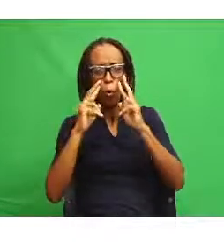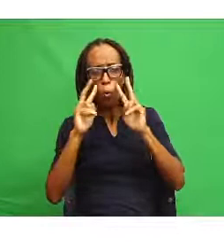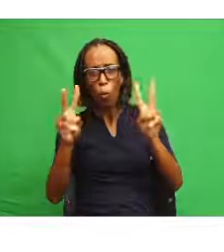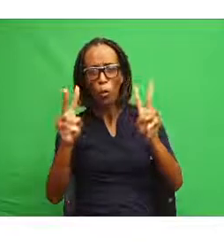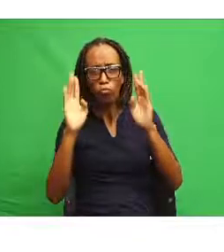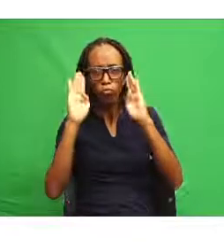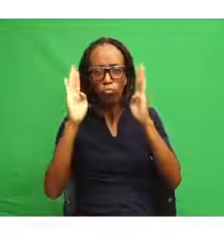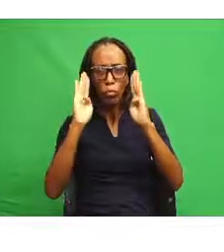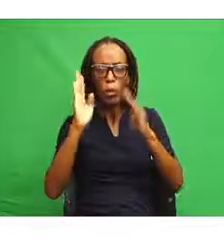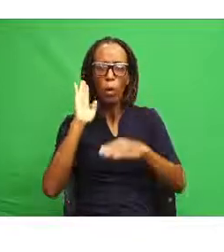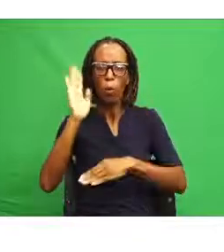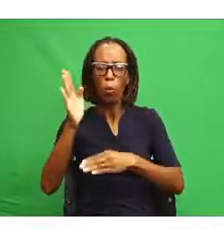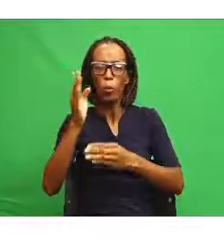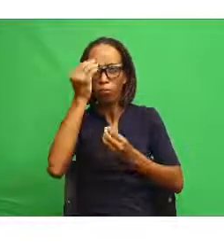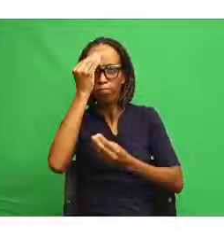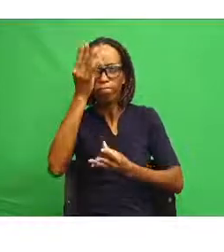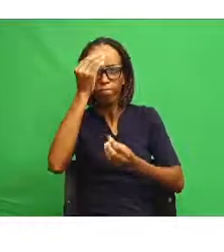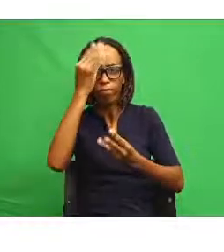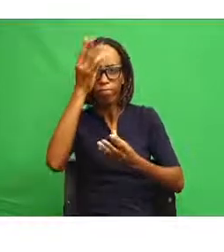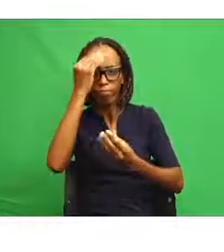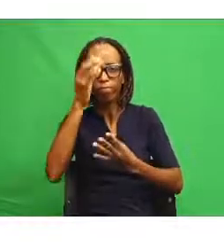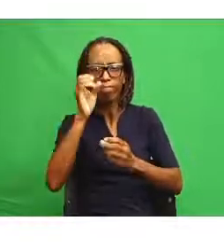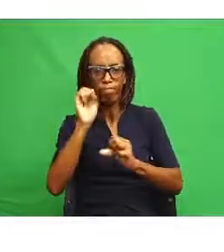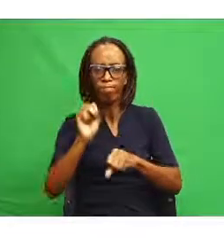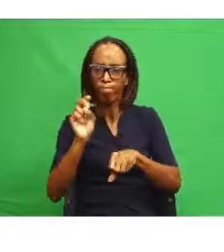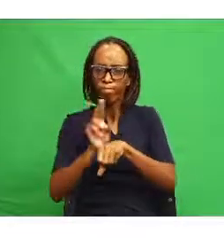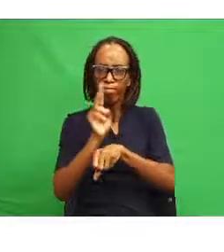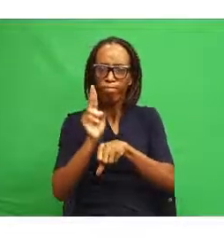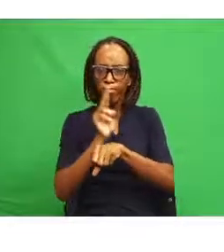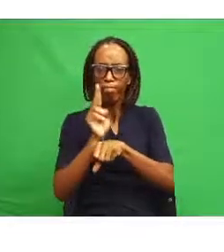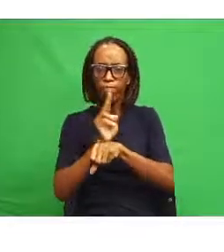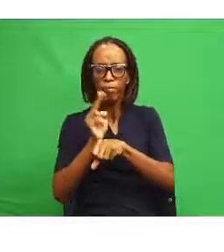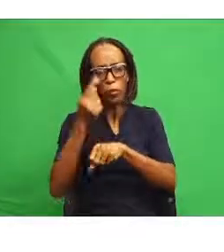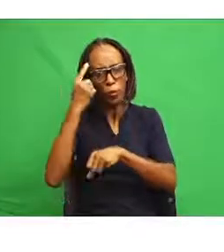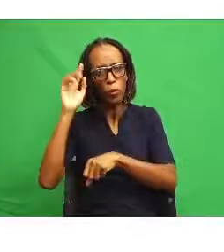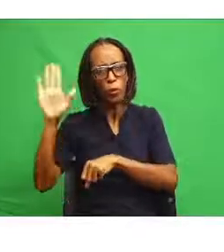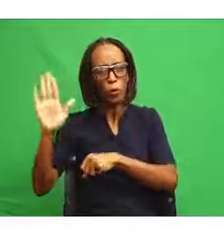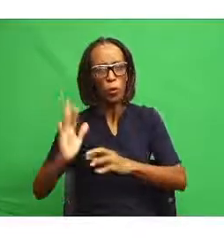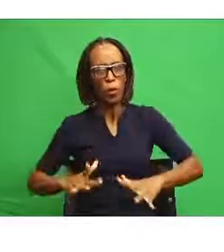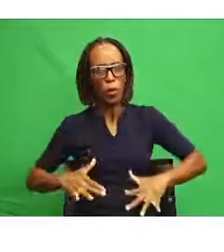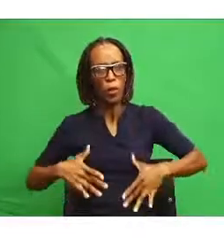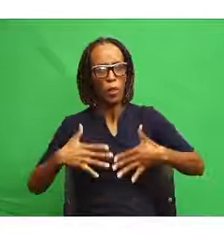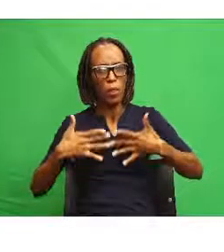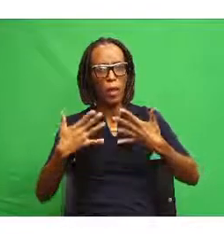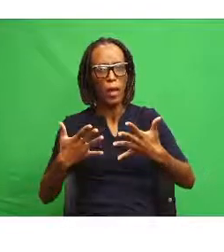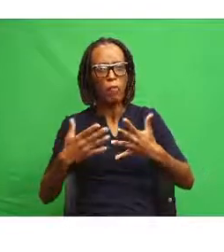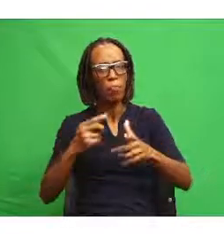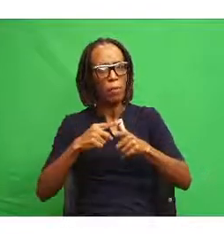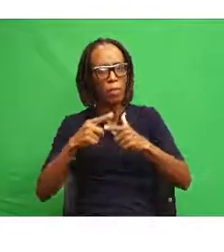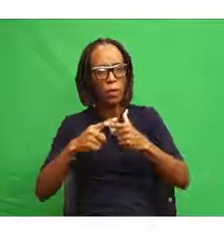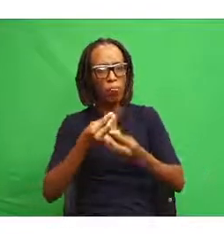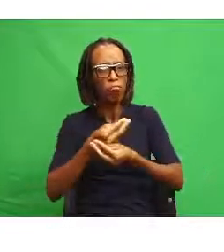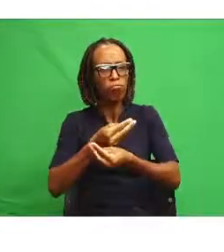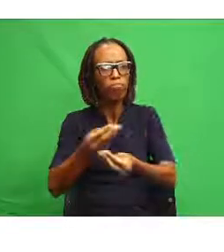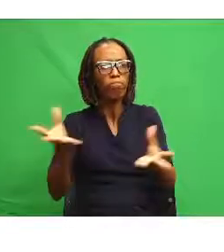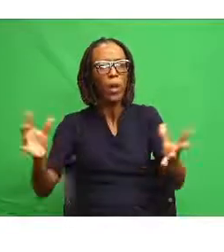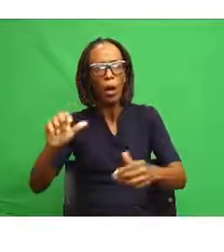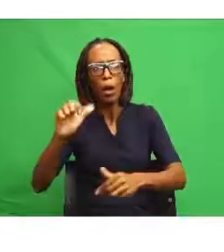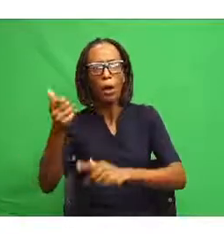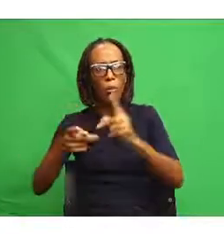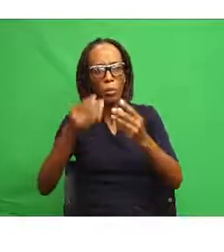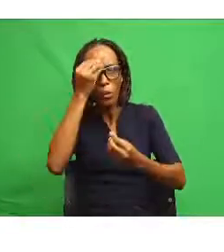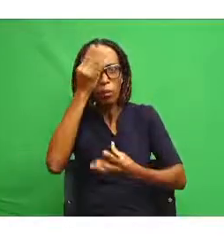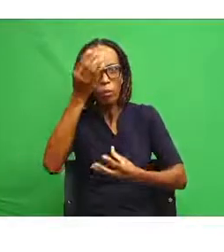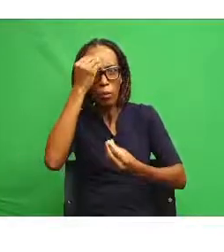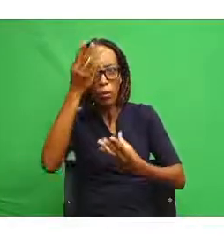that the information will be beneficial to them, Lord God, and that they would use that information and pass it on and share it to others.